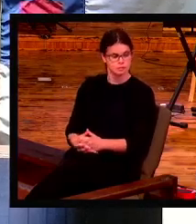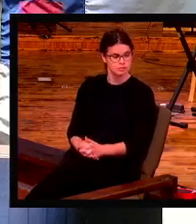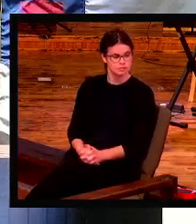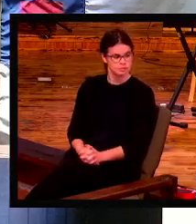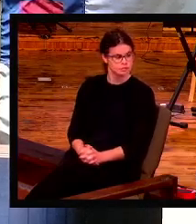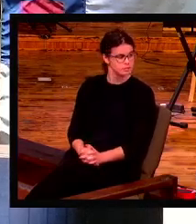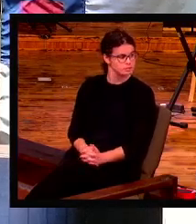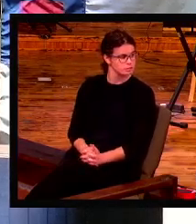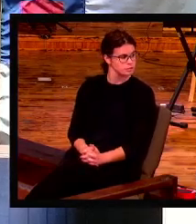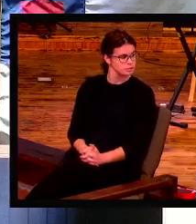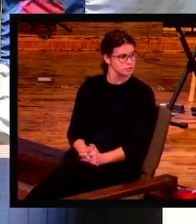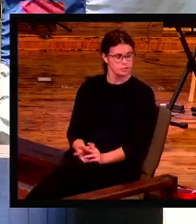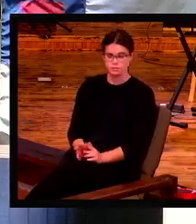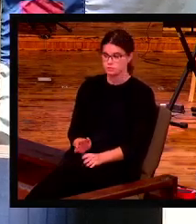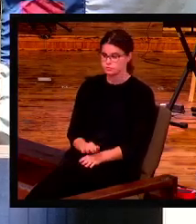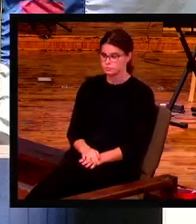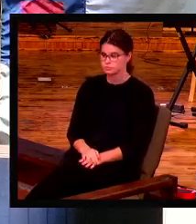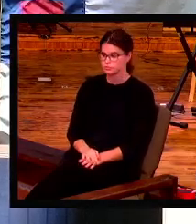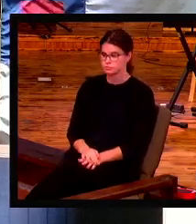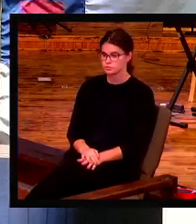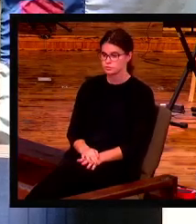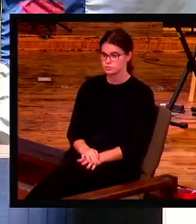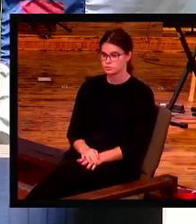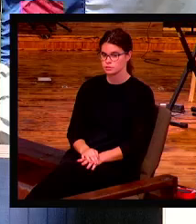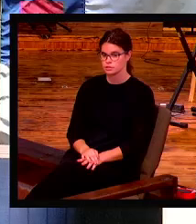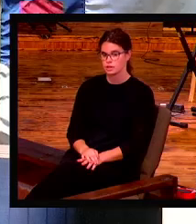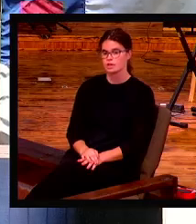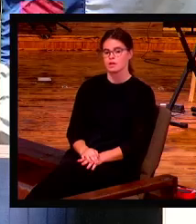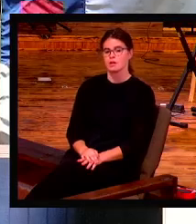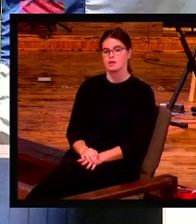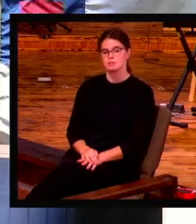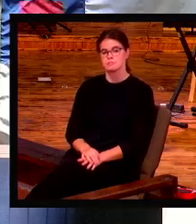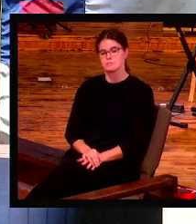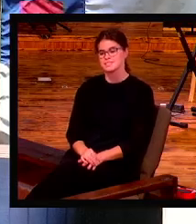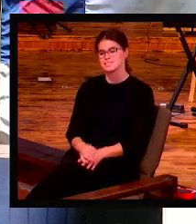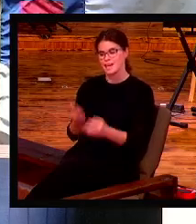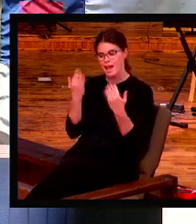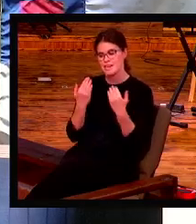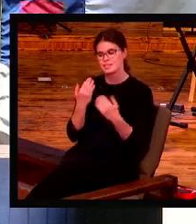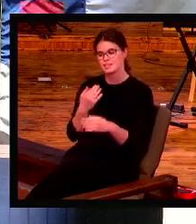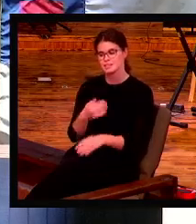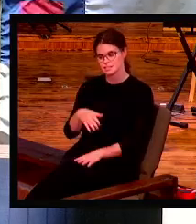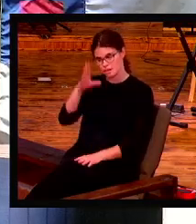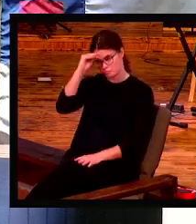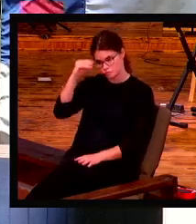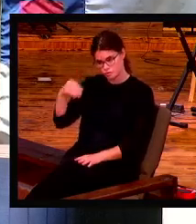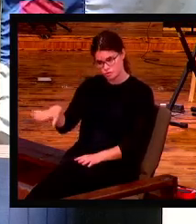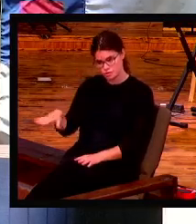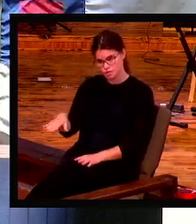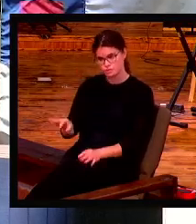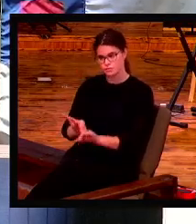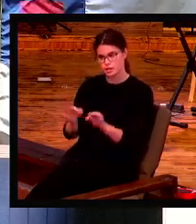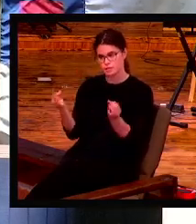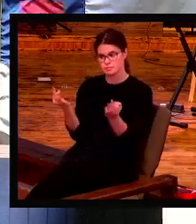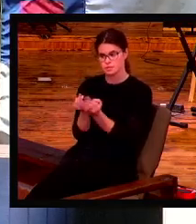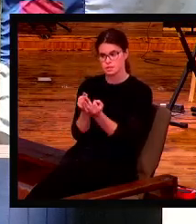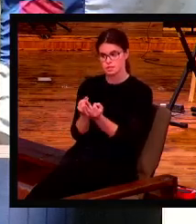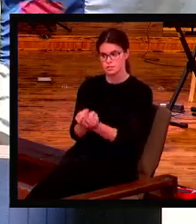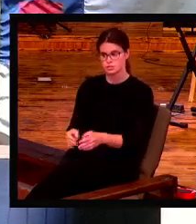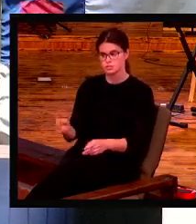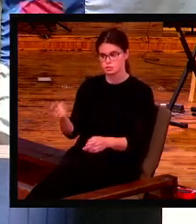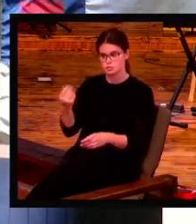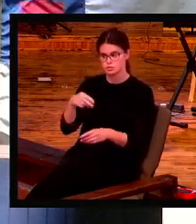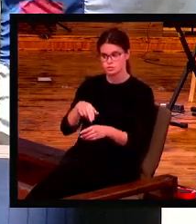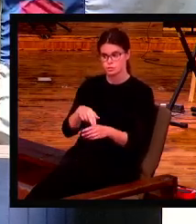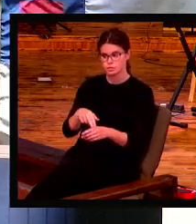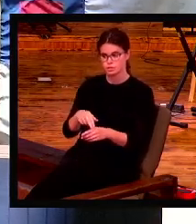Unfortunately, his family was able to join him for first service, but they were not able to be here for second service. He was supposed to come about 2 months ago